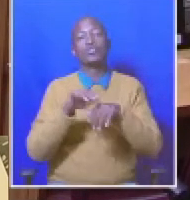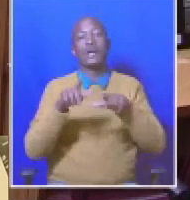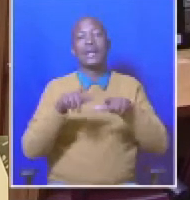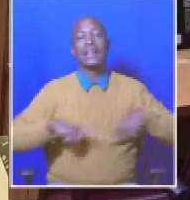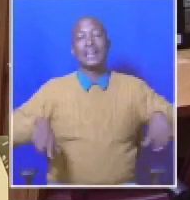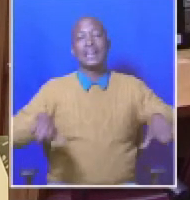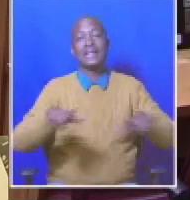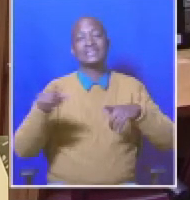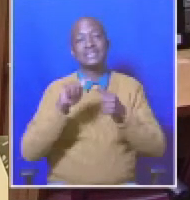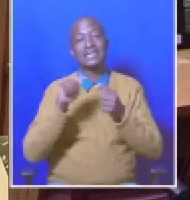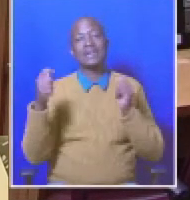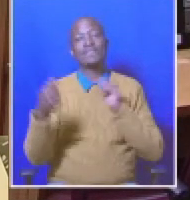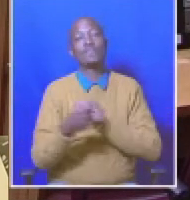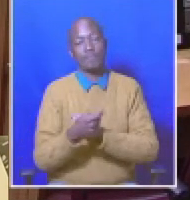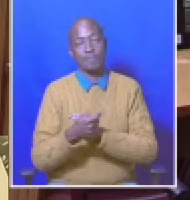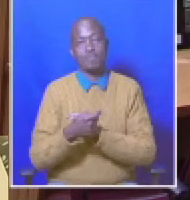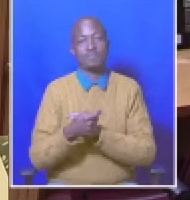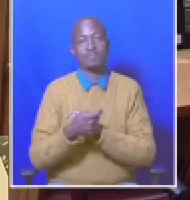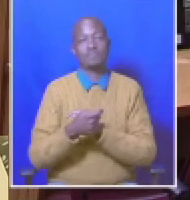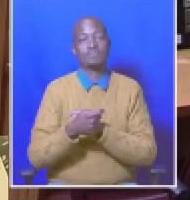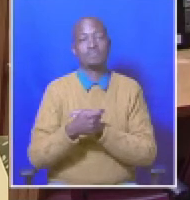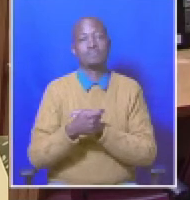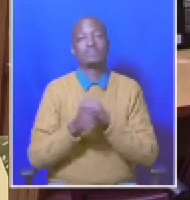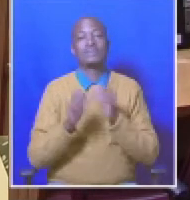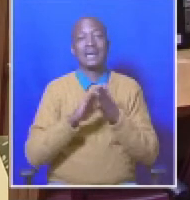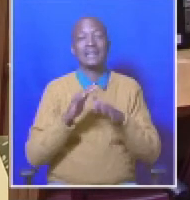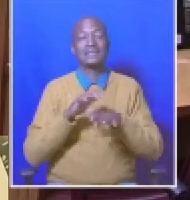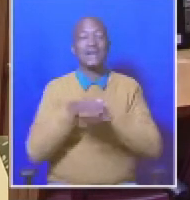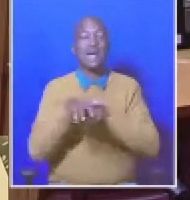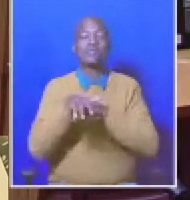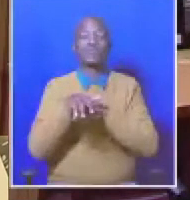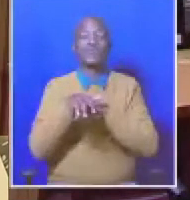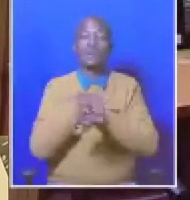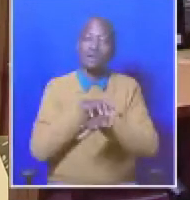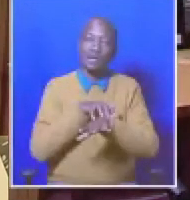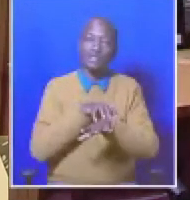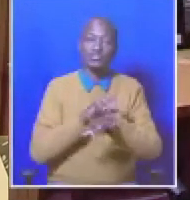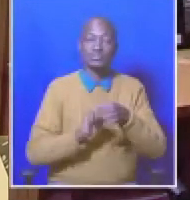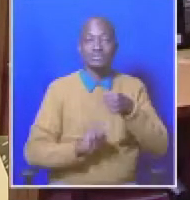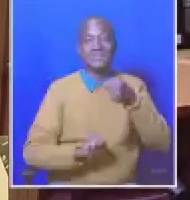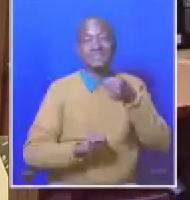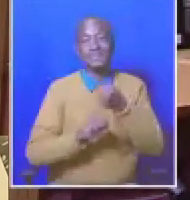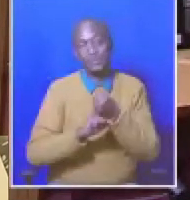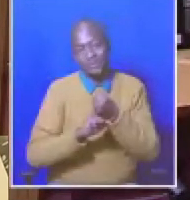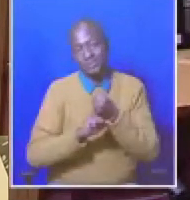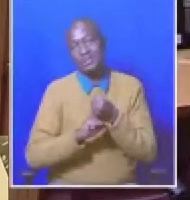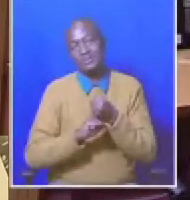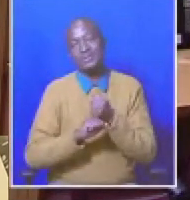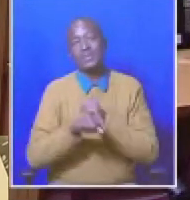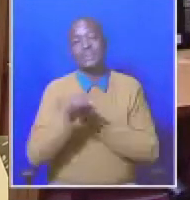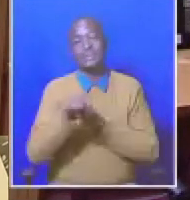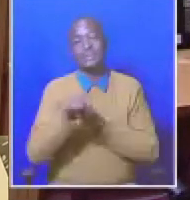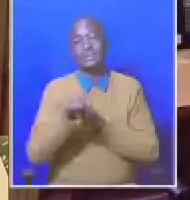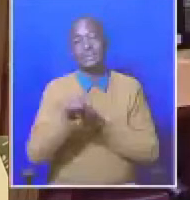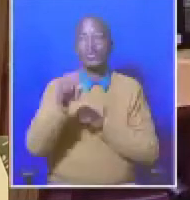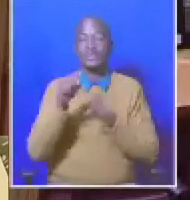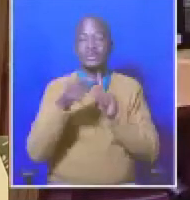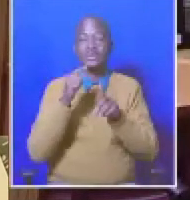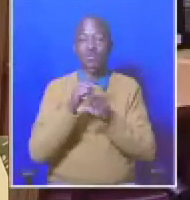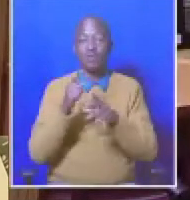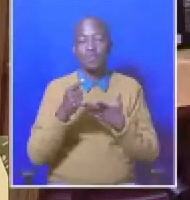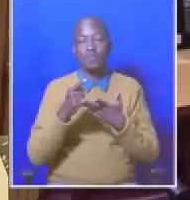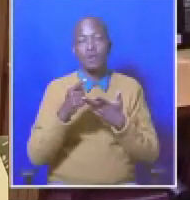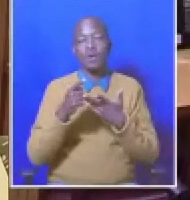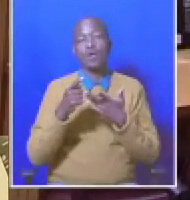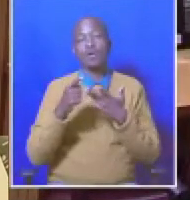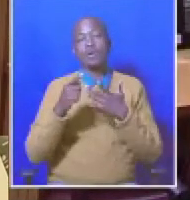reform and agricultural support. The question is from Honorable